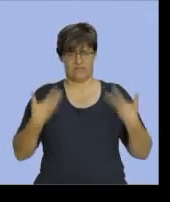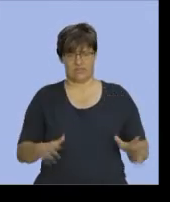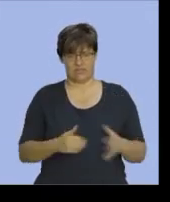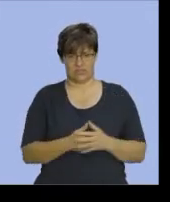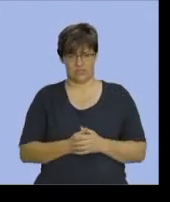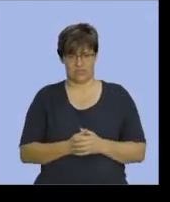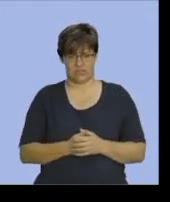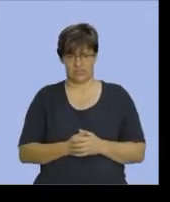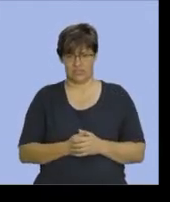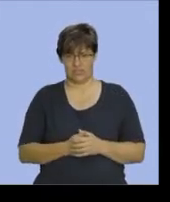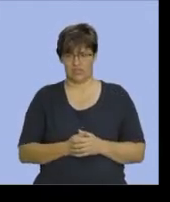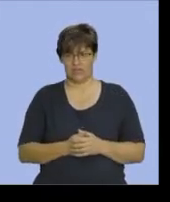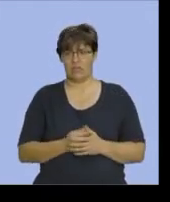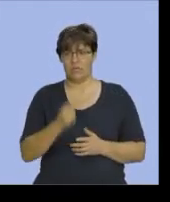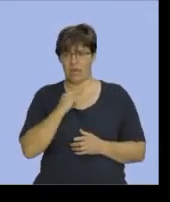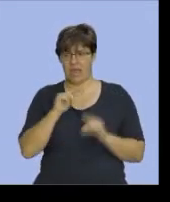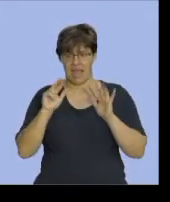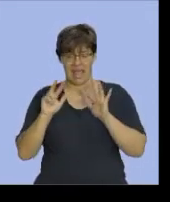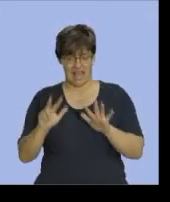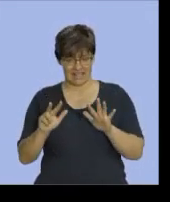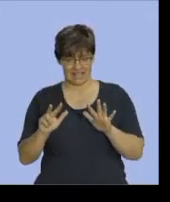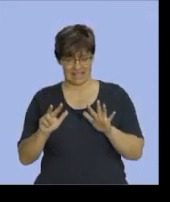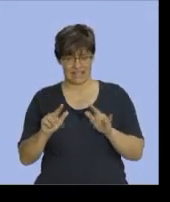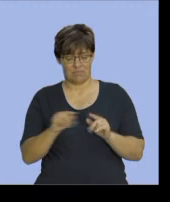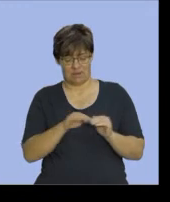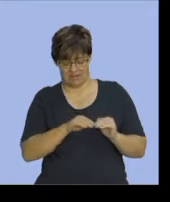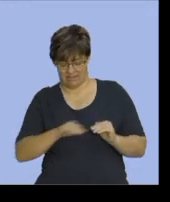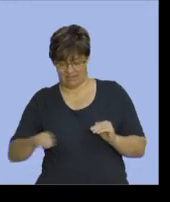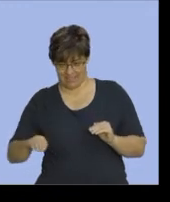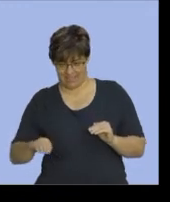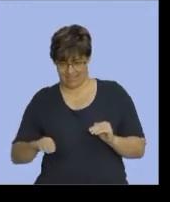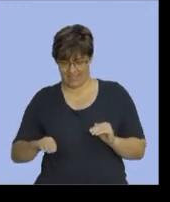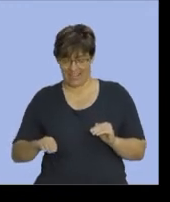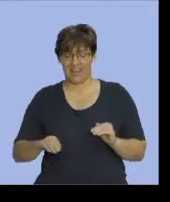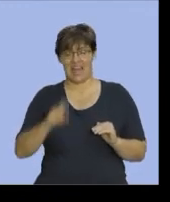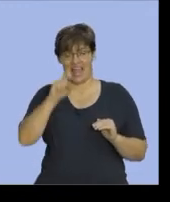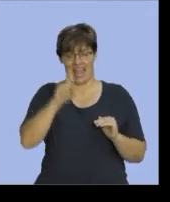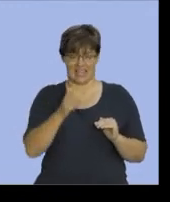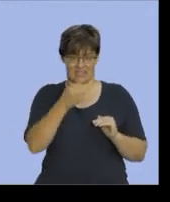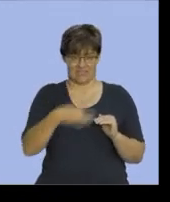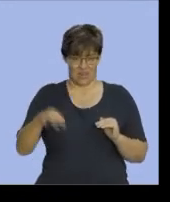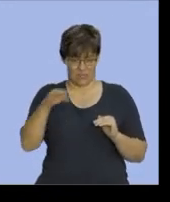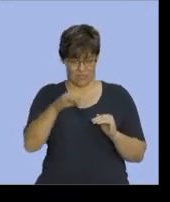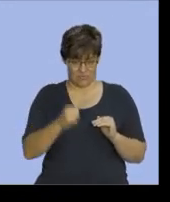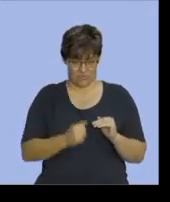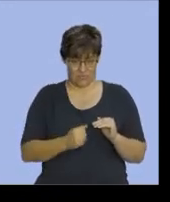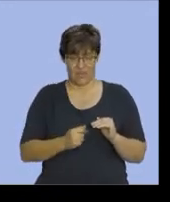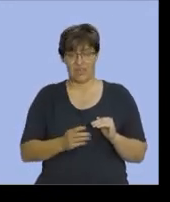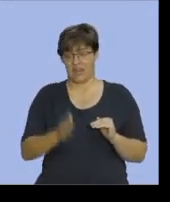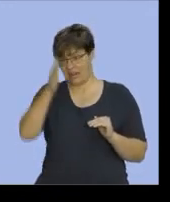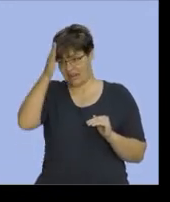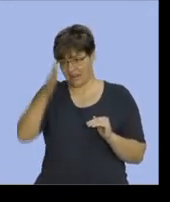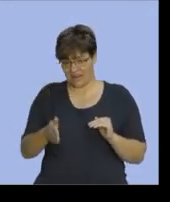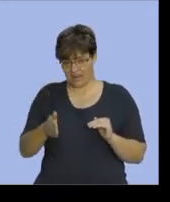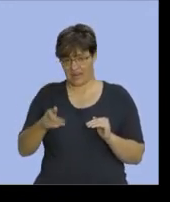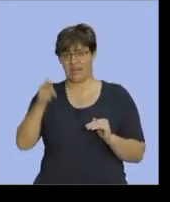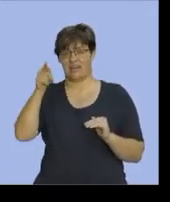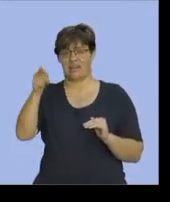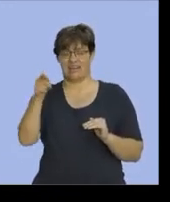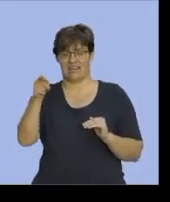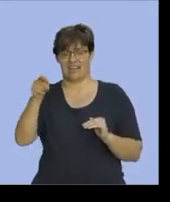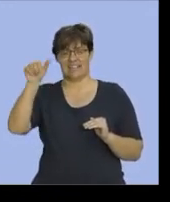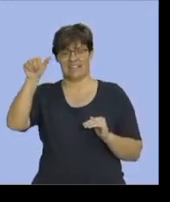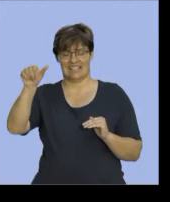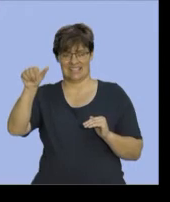side, right, because remember that my 8 there will be the adjacent side, which is the x value, so it's the x